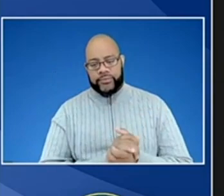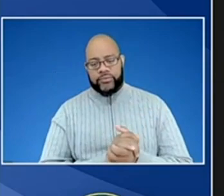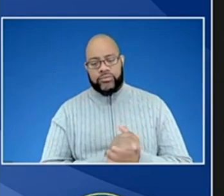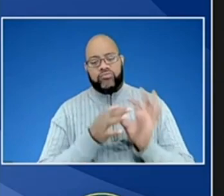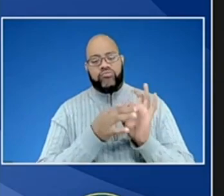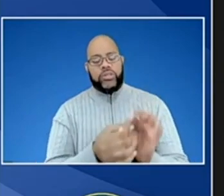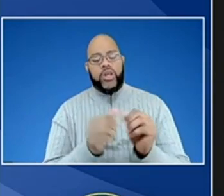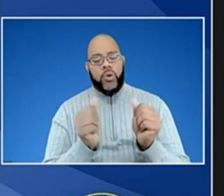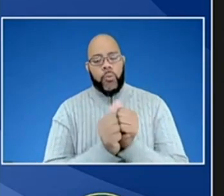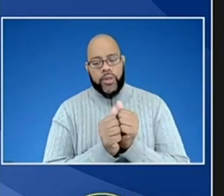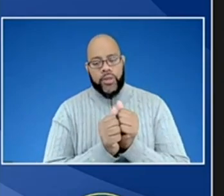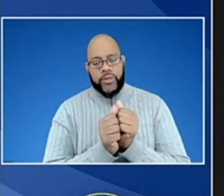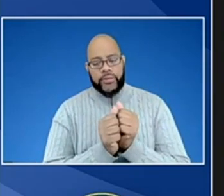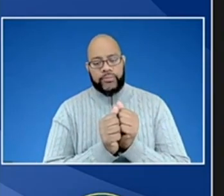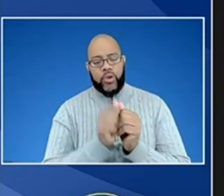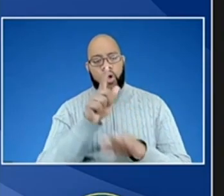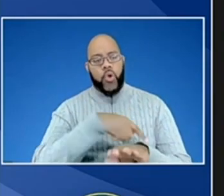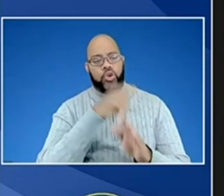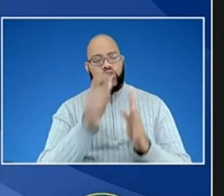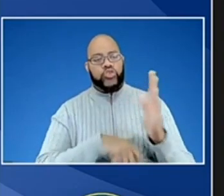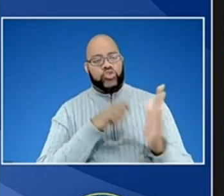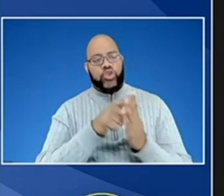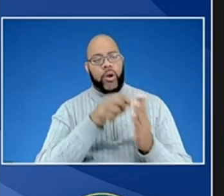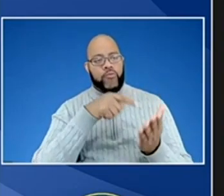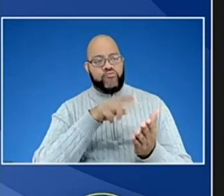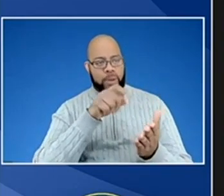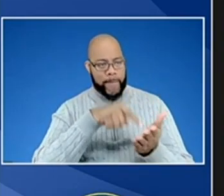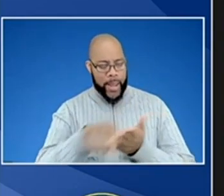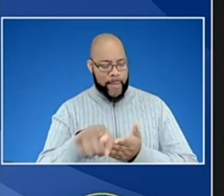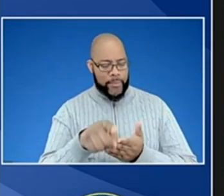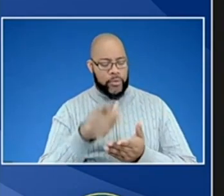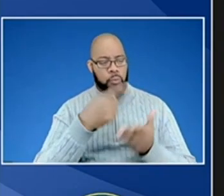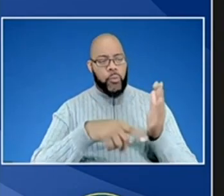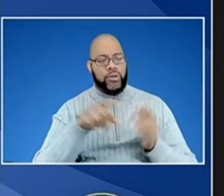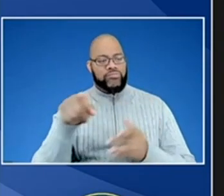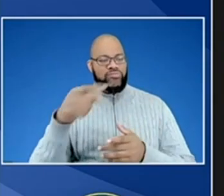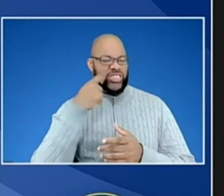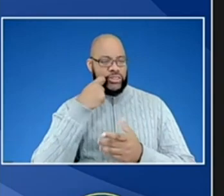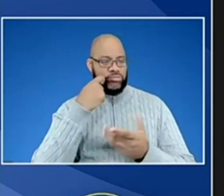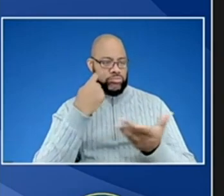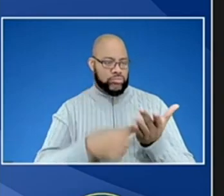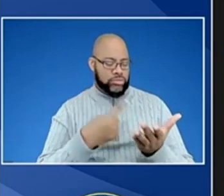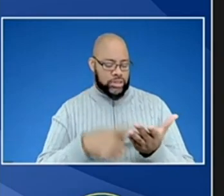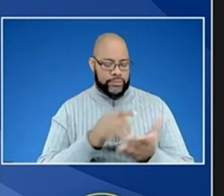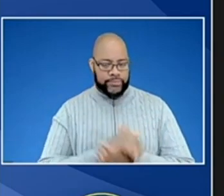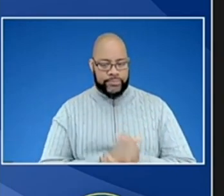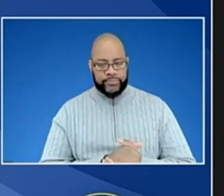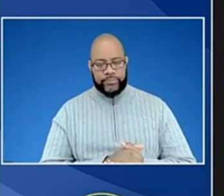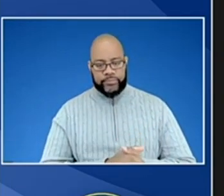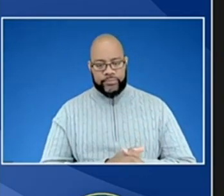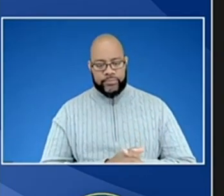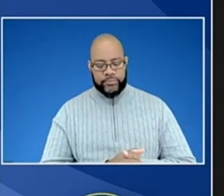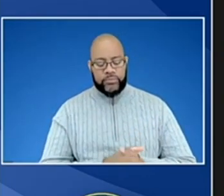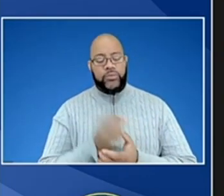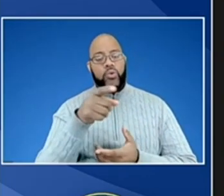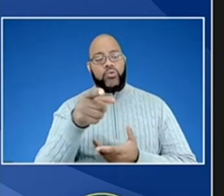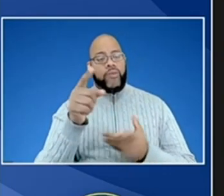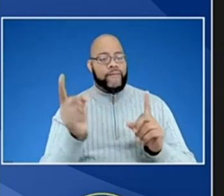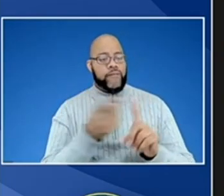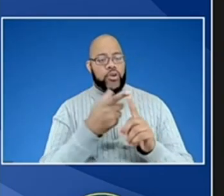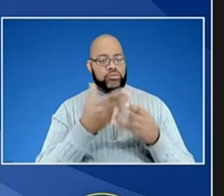to long-term repayment and what Tammy just outlined for us. So, Kira, you are up